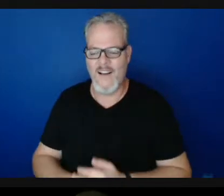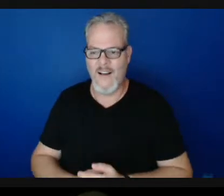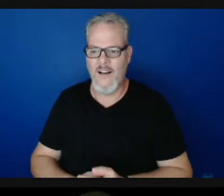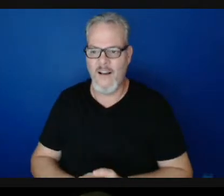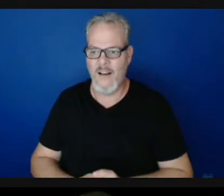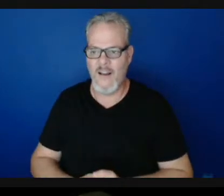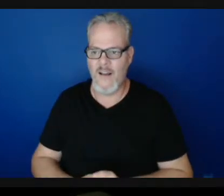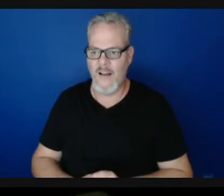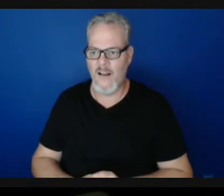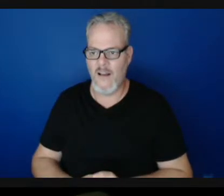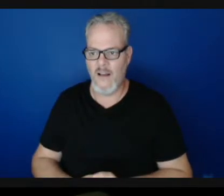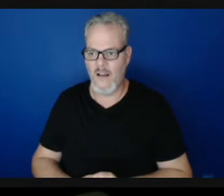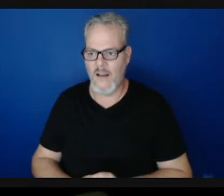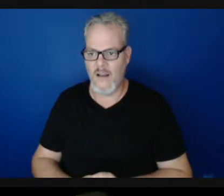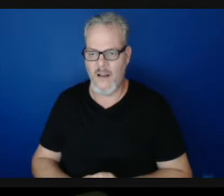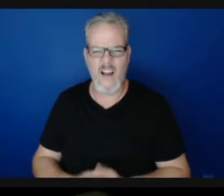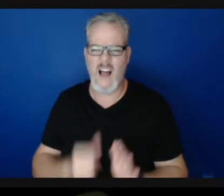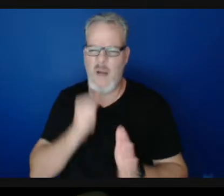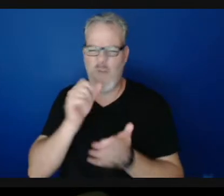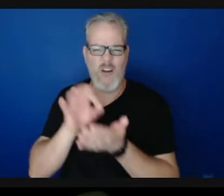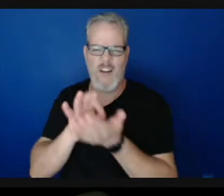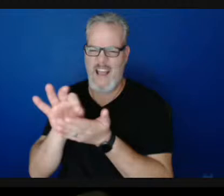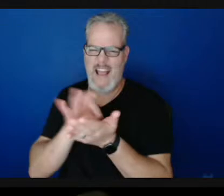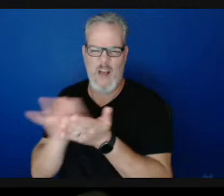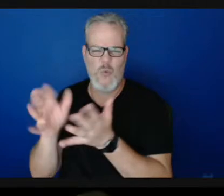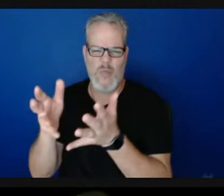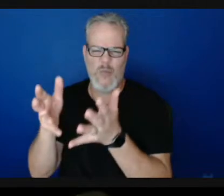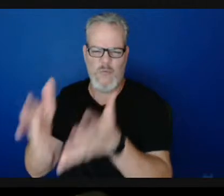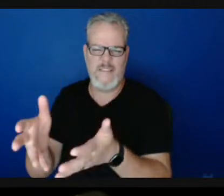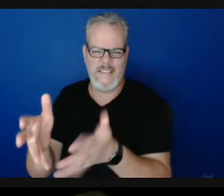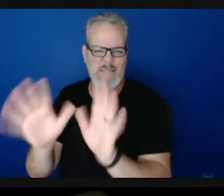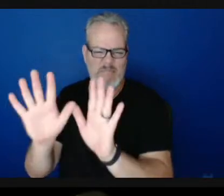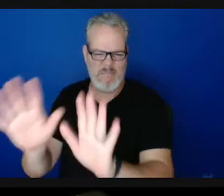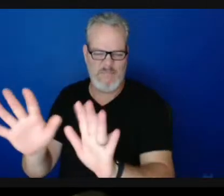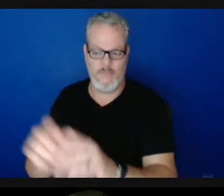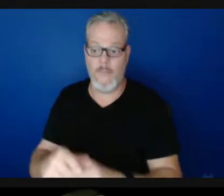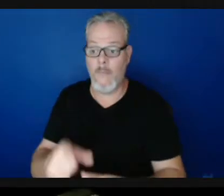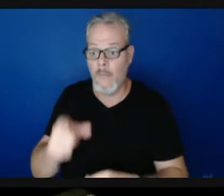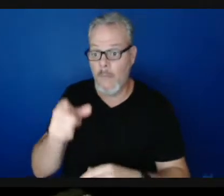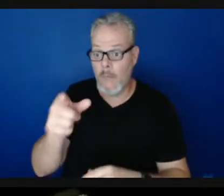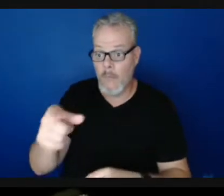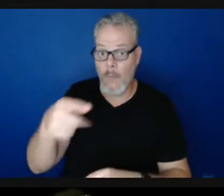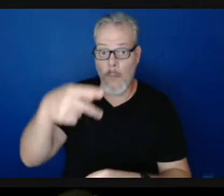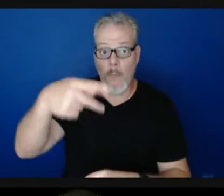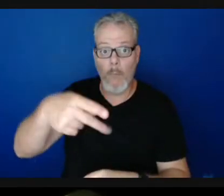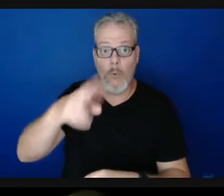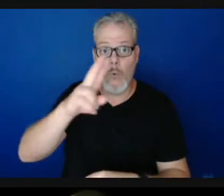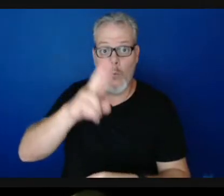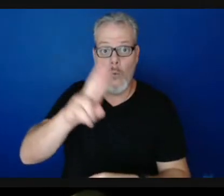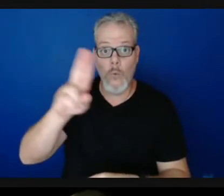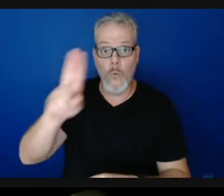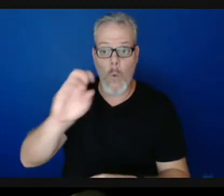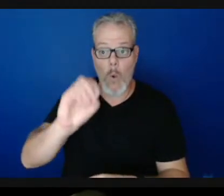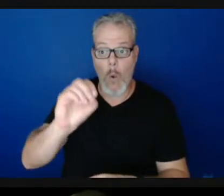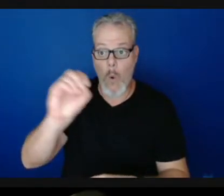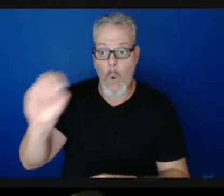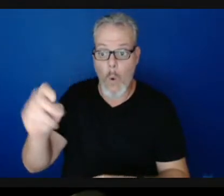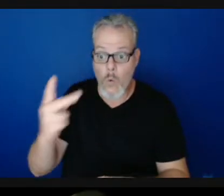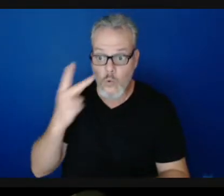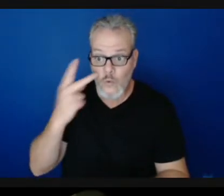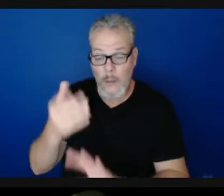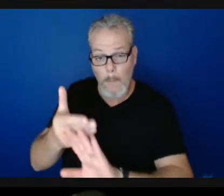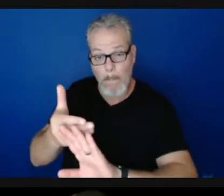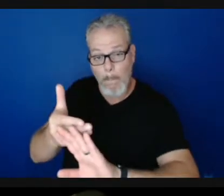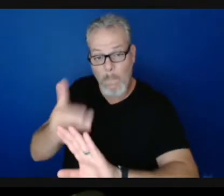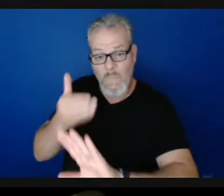Well, I won't try to count the rest of them right now, right? But the key thing in Pu'u'o was that you see that prior to that